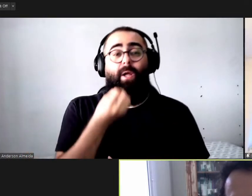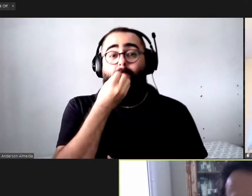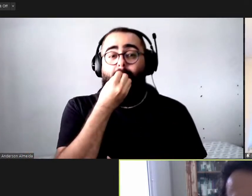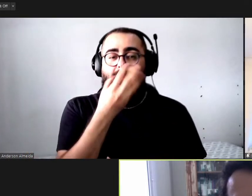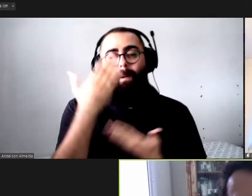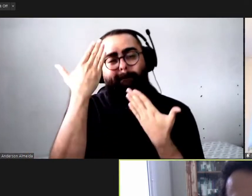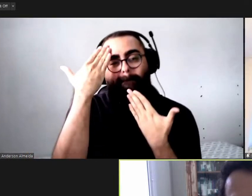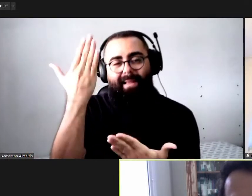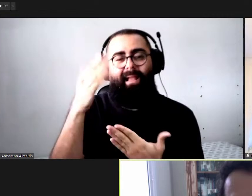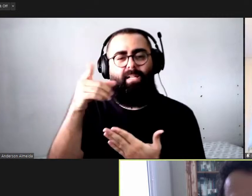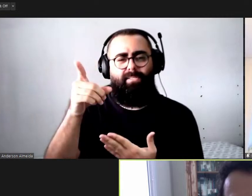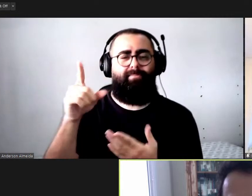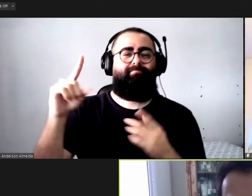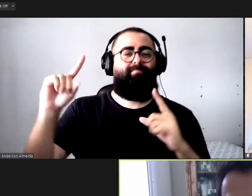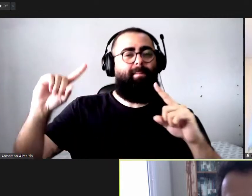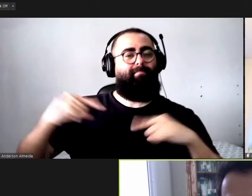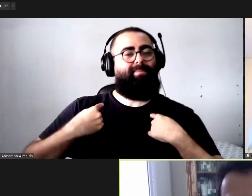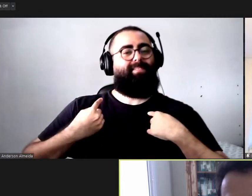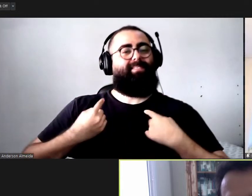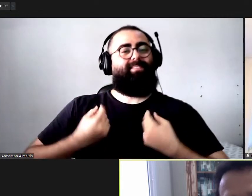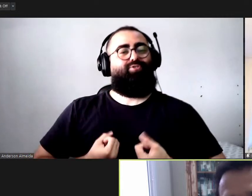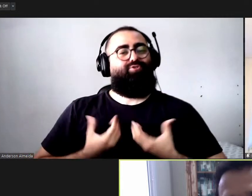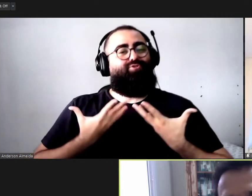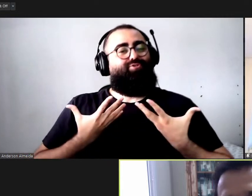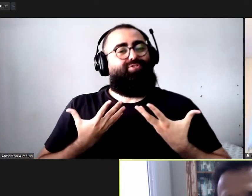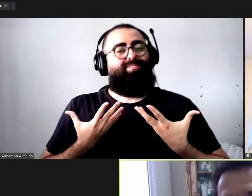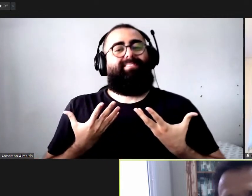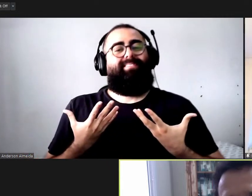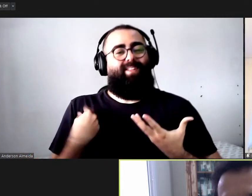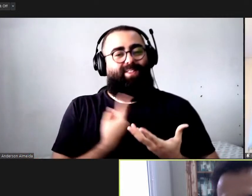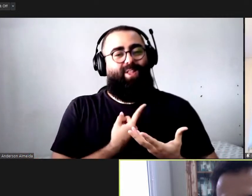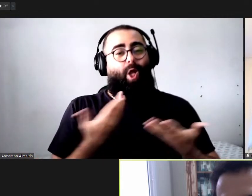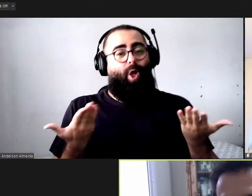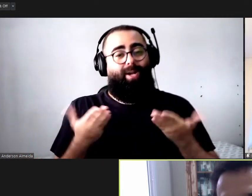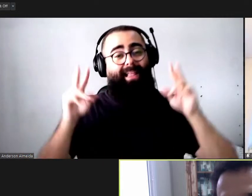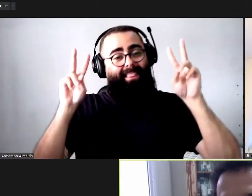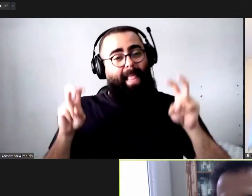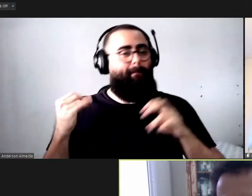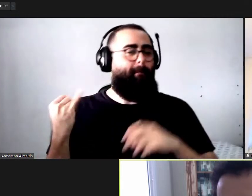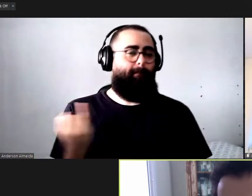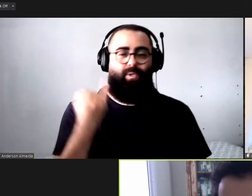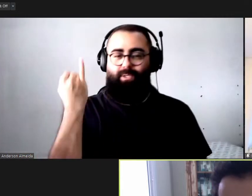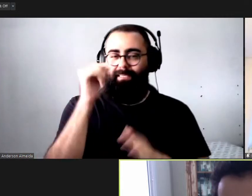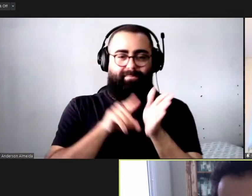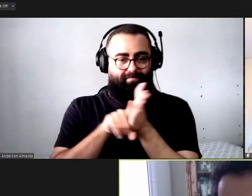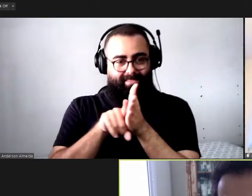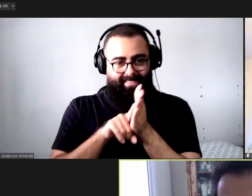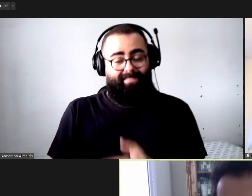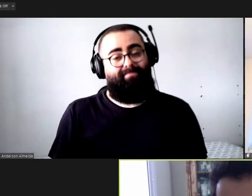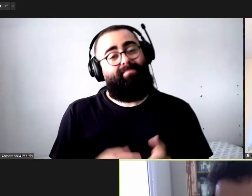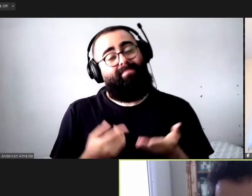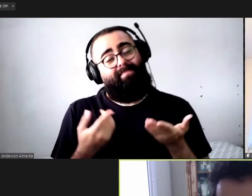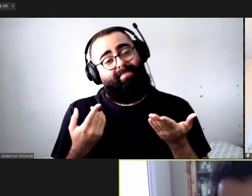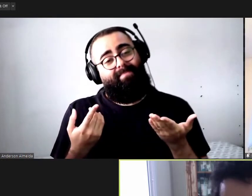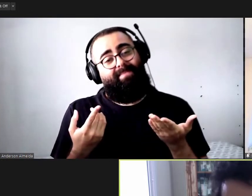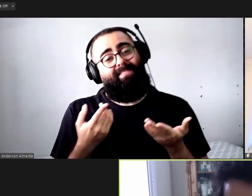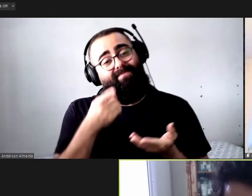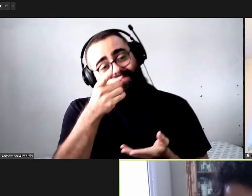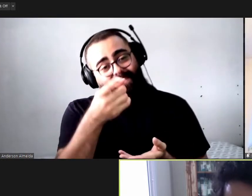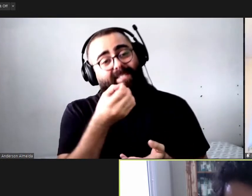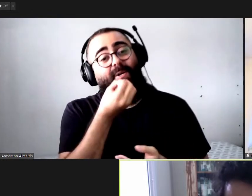stimulating issues that you raised for us. Thank you so much. Have a wonderful time